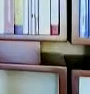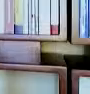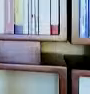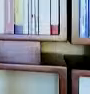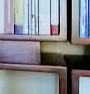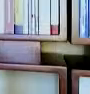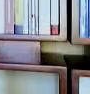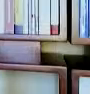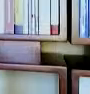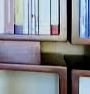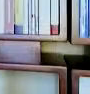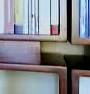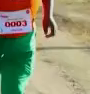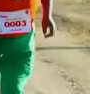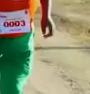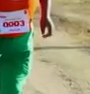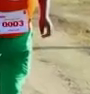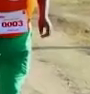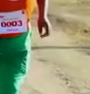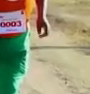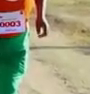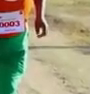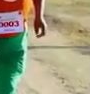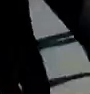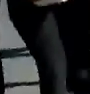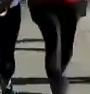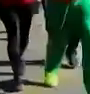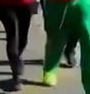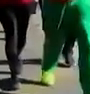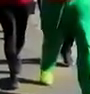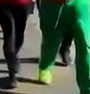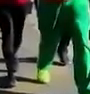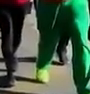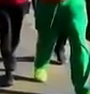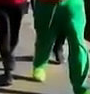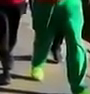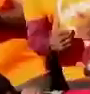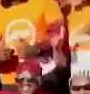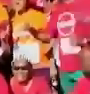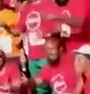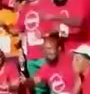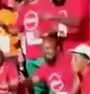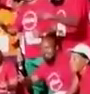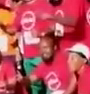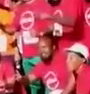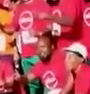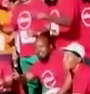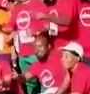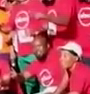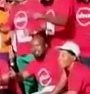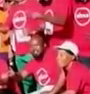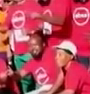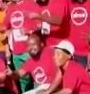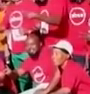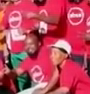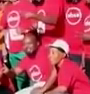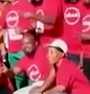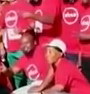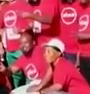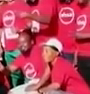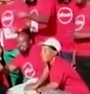run 21 kilometers for the very first time and raise money for the vulnerable children to